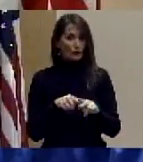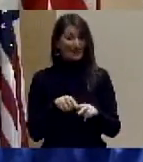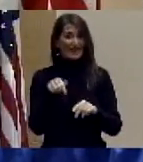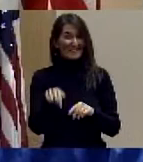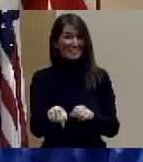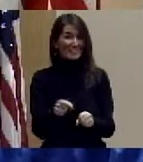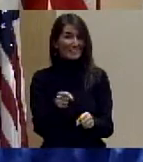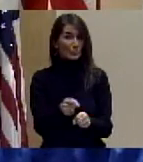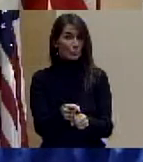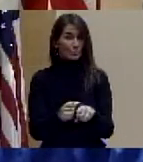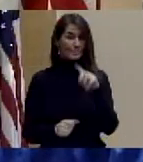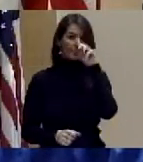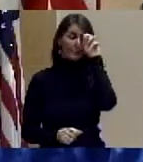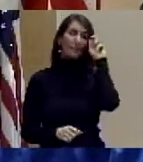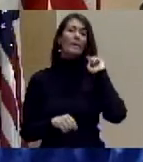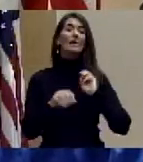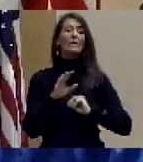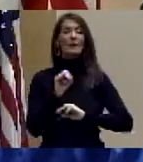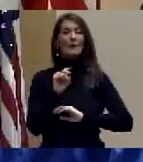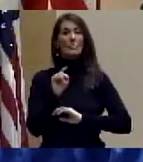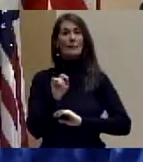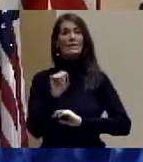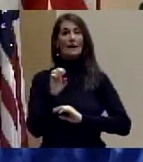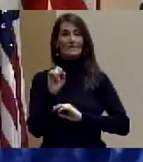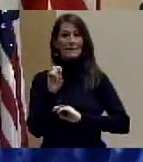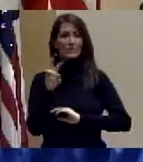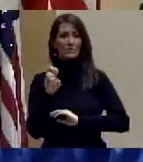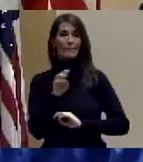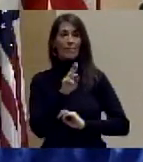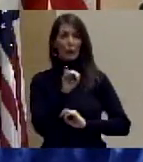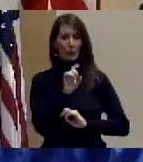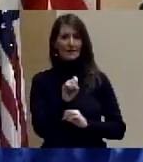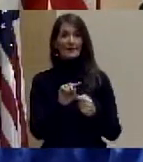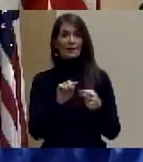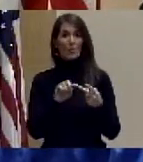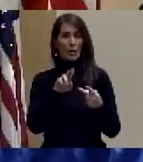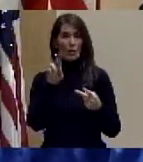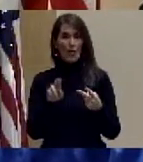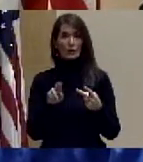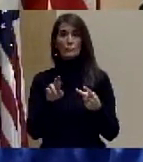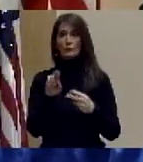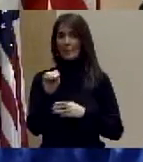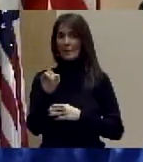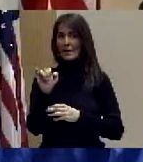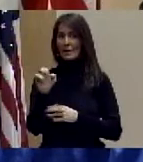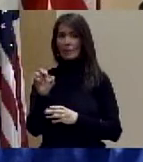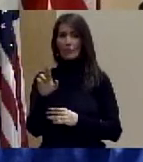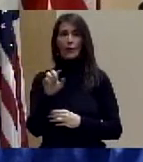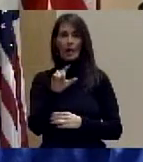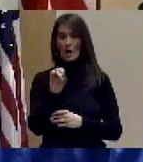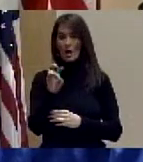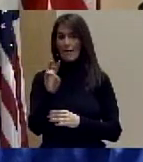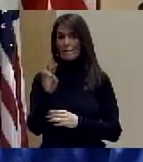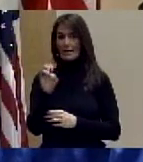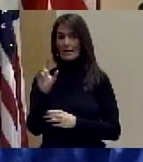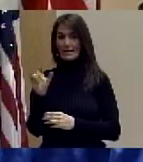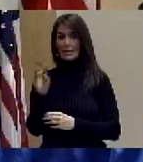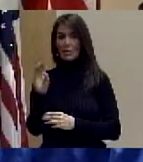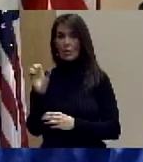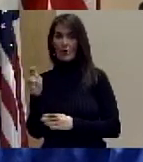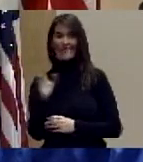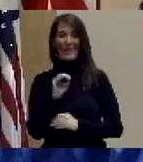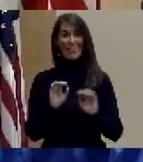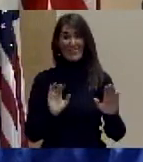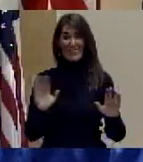year. County Executive Brooks, Rochester Mayor Lovely Warren, and each of their staffs,